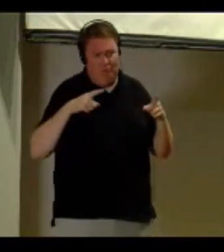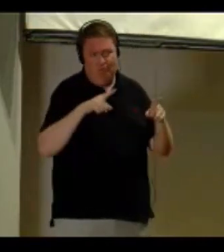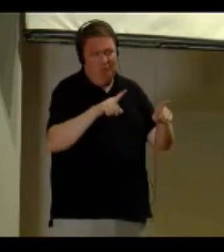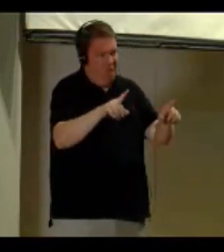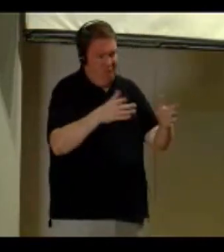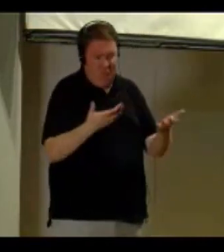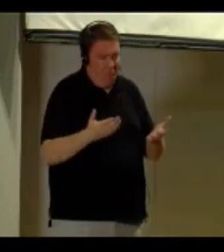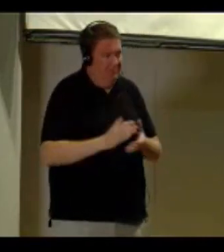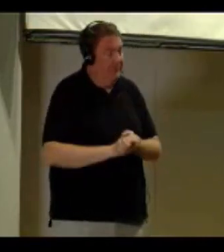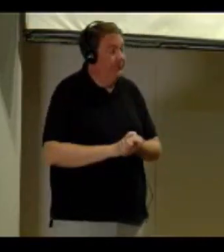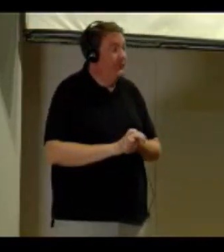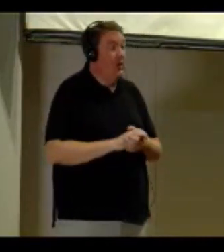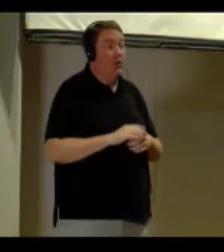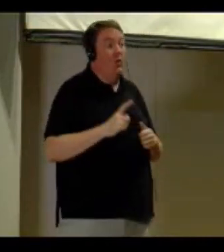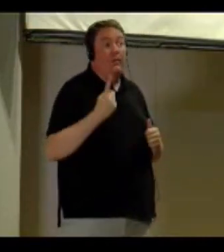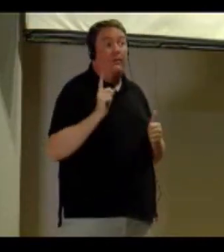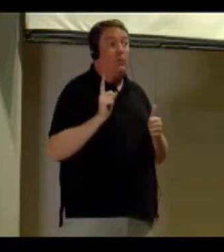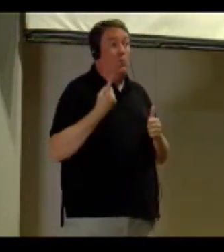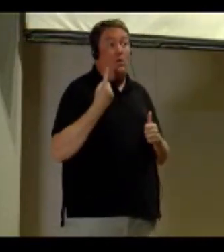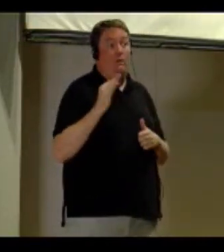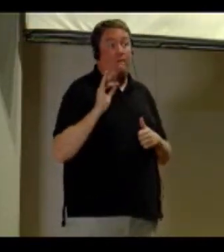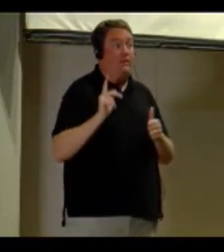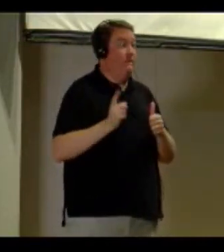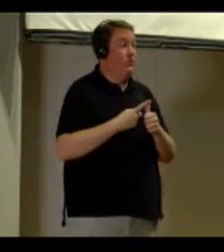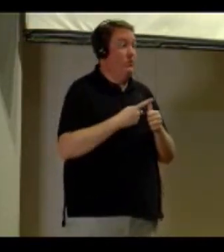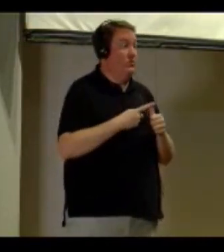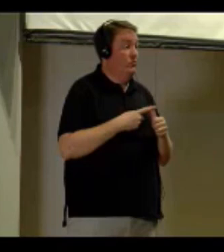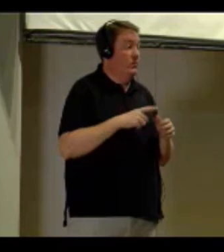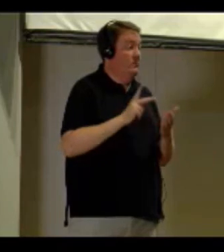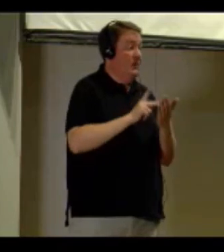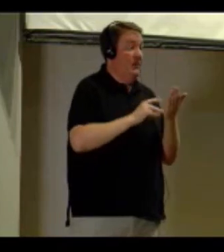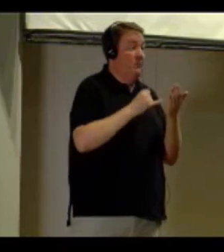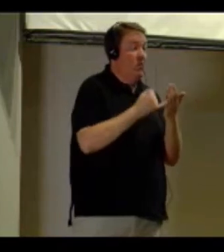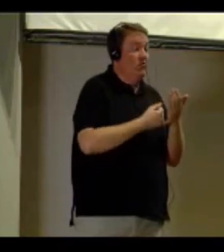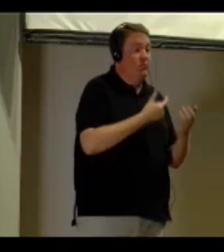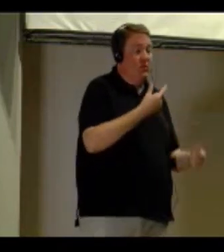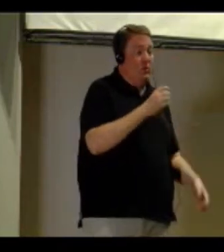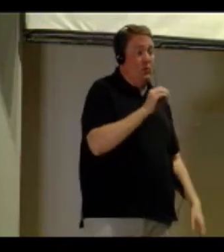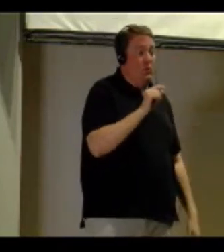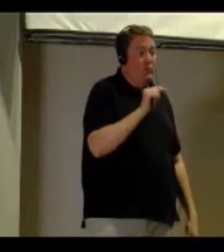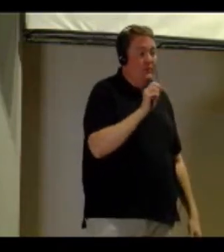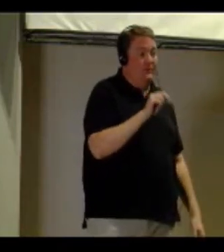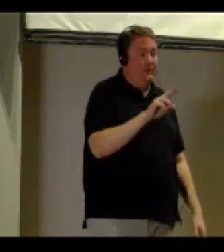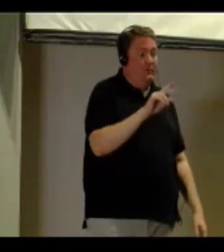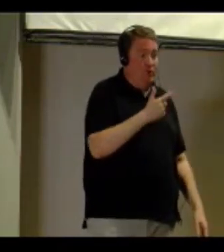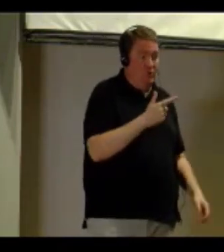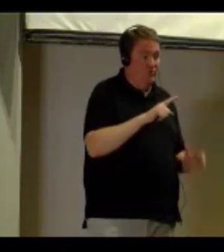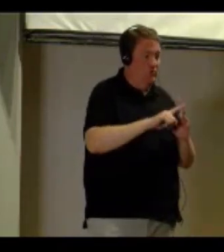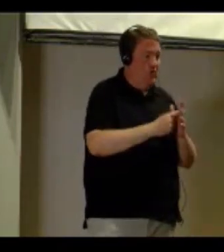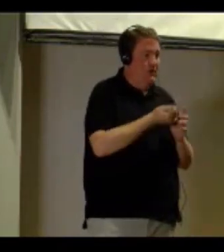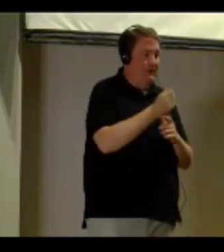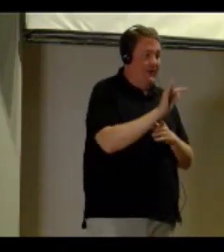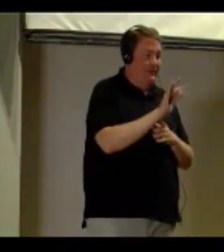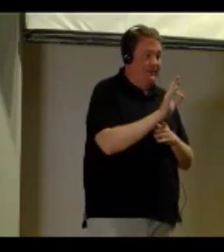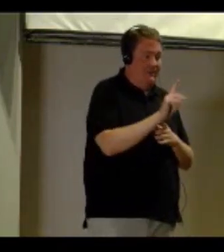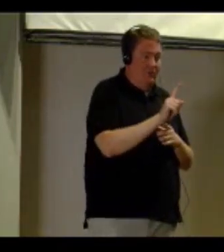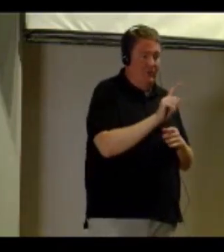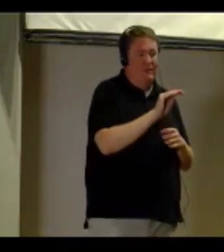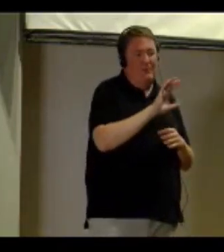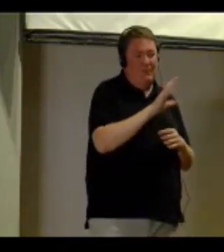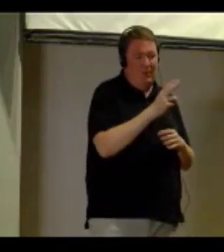first open access projects may be Project Gutenberg, started in 1971 by Michael Hart